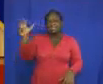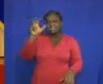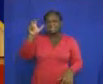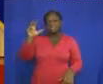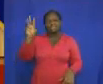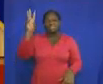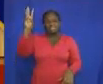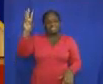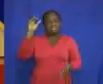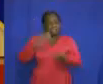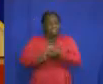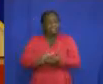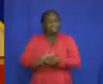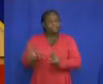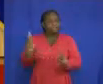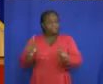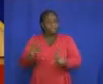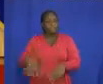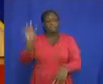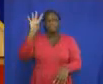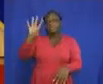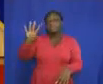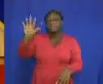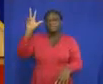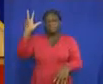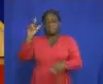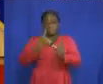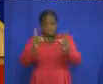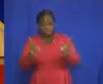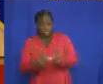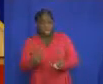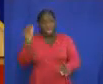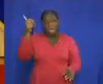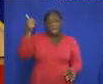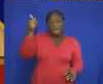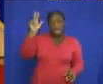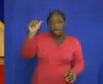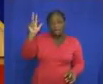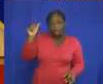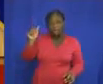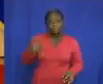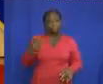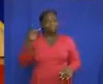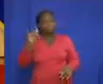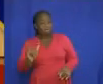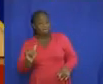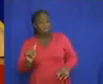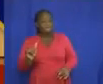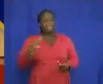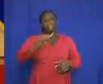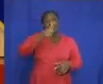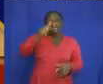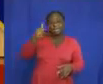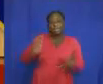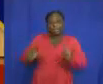persons in the 43 districts in the Greater Accra, Ashanti, and Central regions who received their first jabs